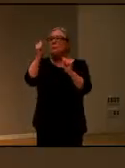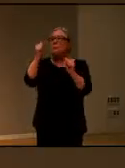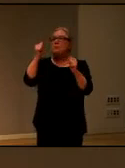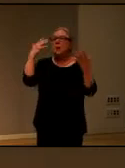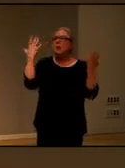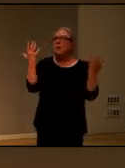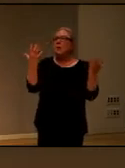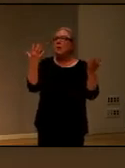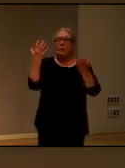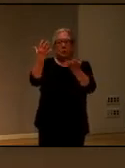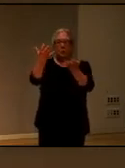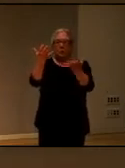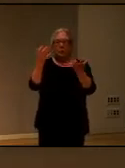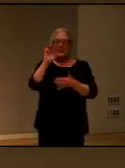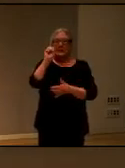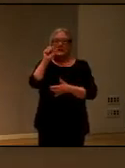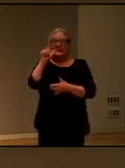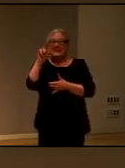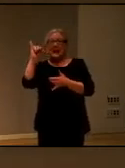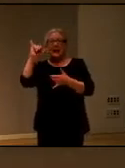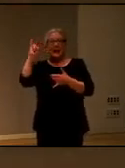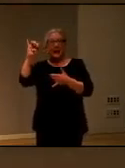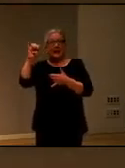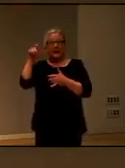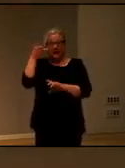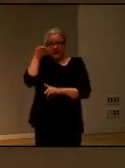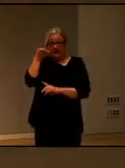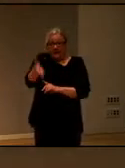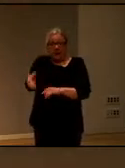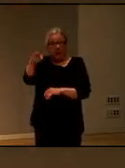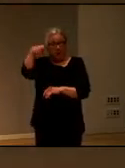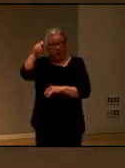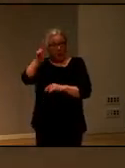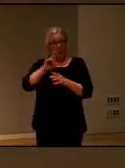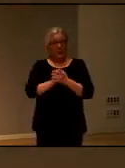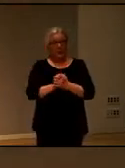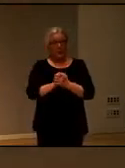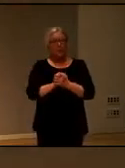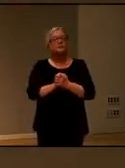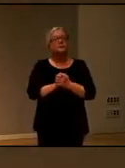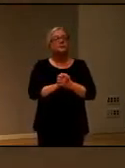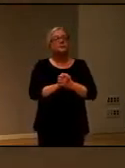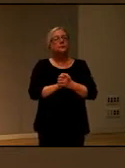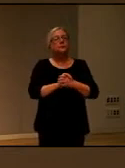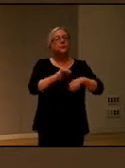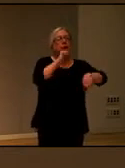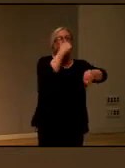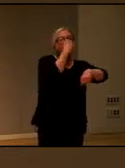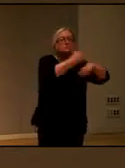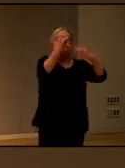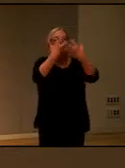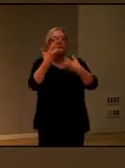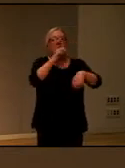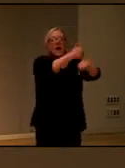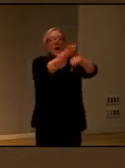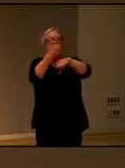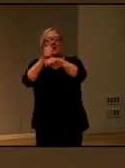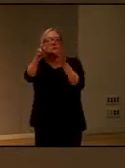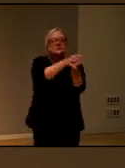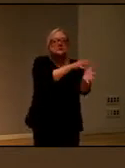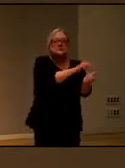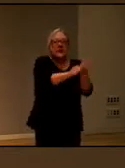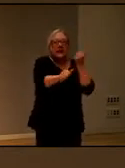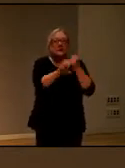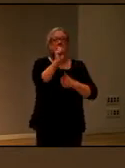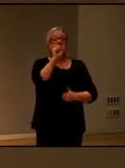in a bag, is produced in Puerto Rico. Those factories were damaged and caused a widespread shortage of